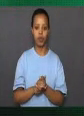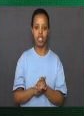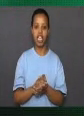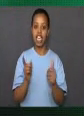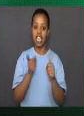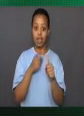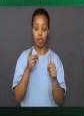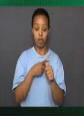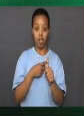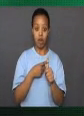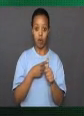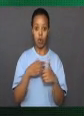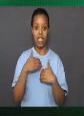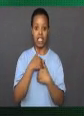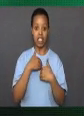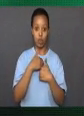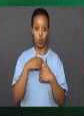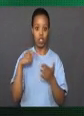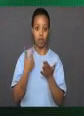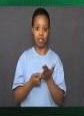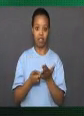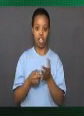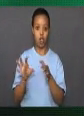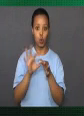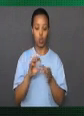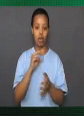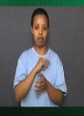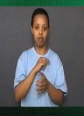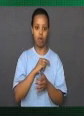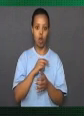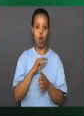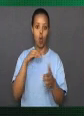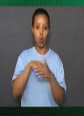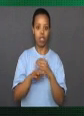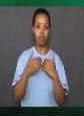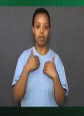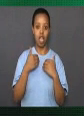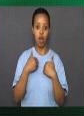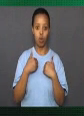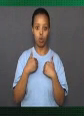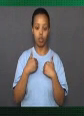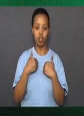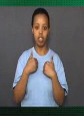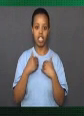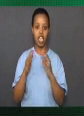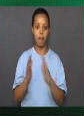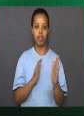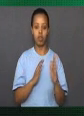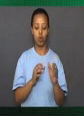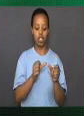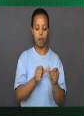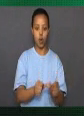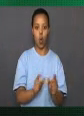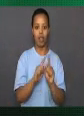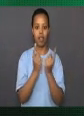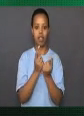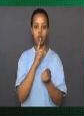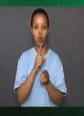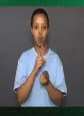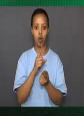First, animals who engage in social behavior form stable groups in